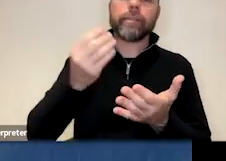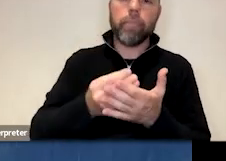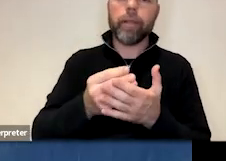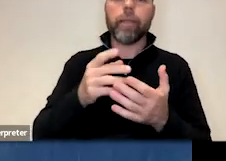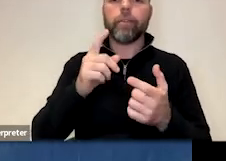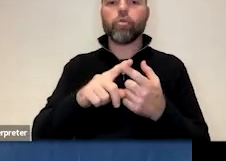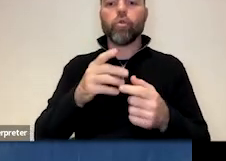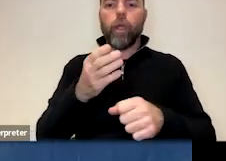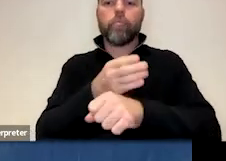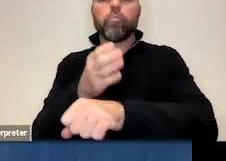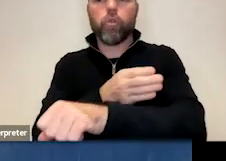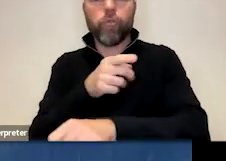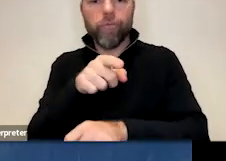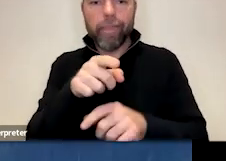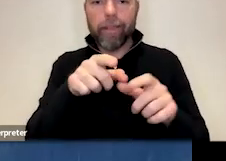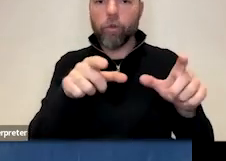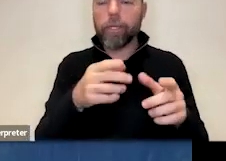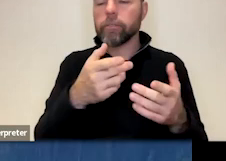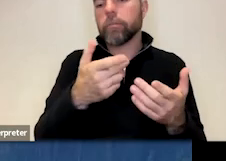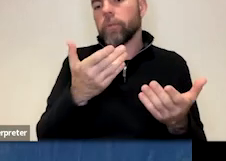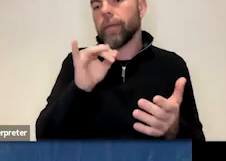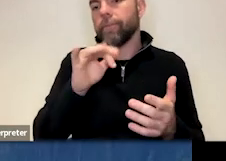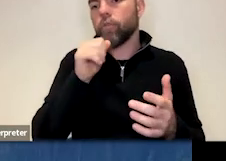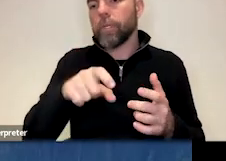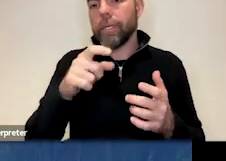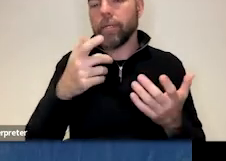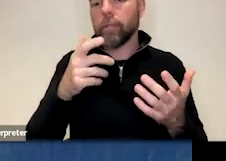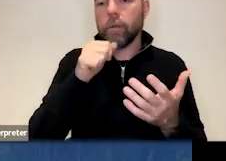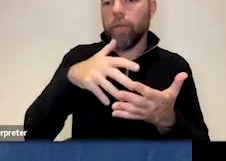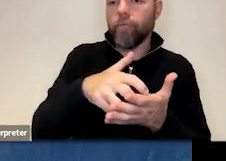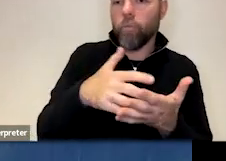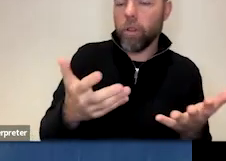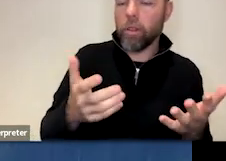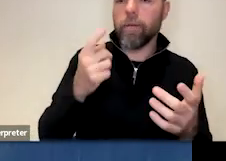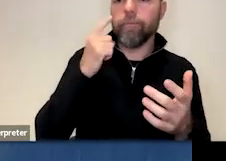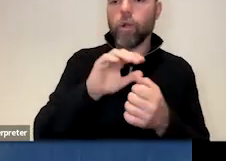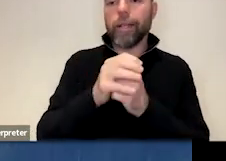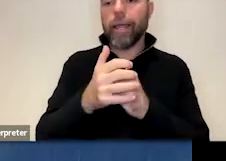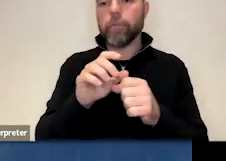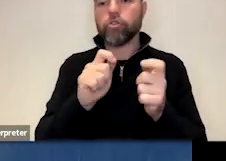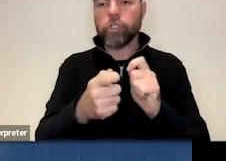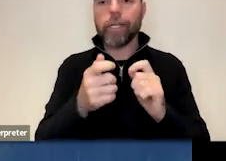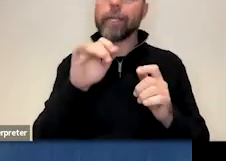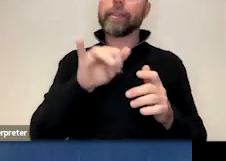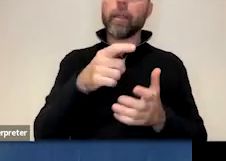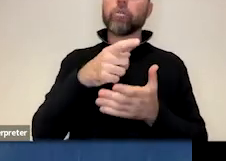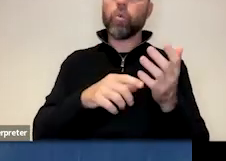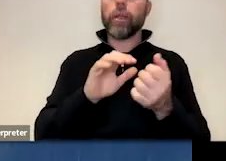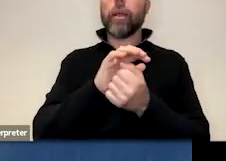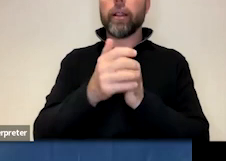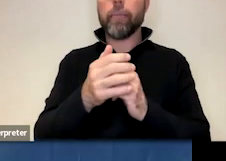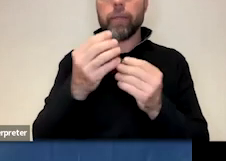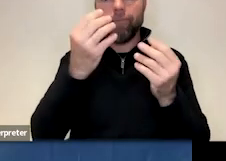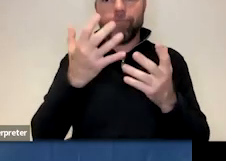that moving forward are not as vulnerable to climate change. So this is what climate-informed decision-making